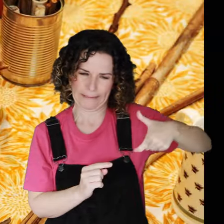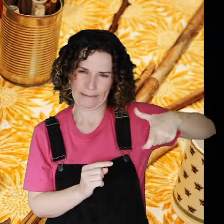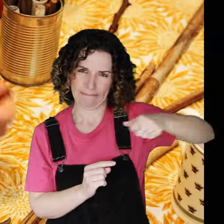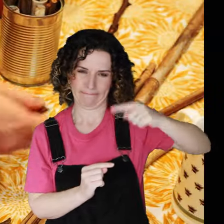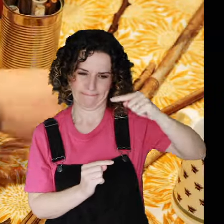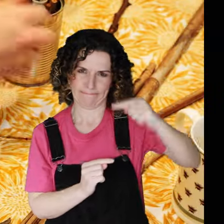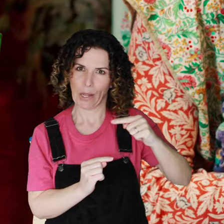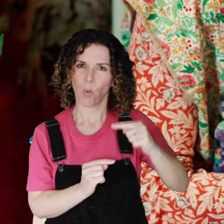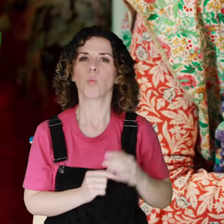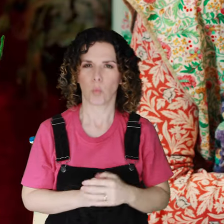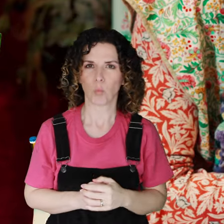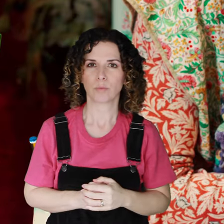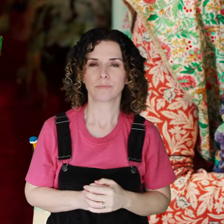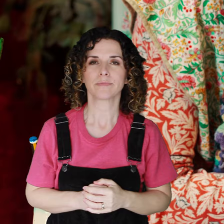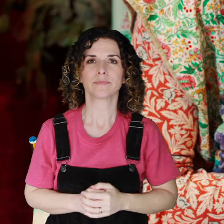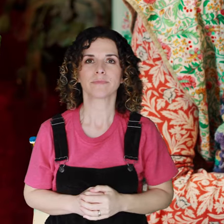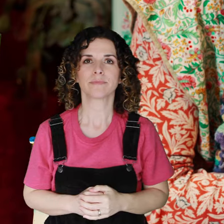Some scissors. They might work.